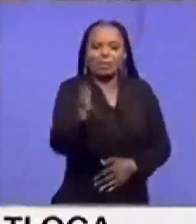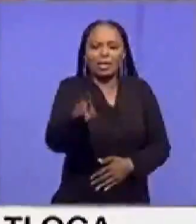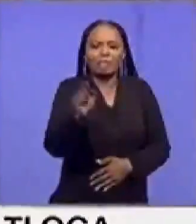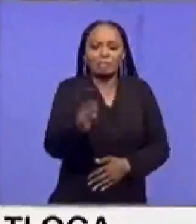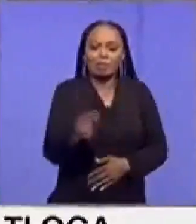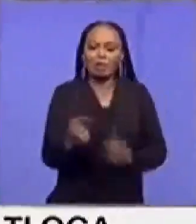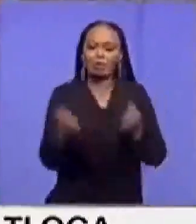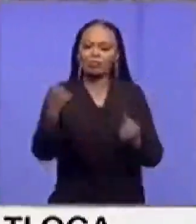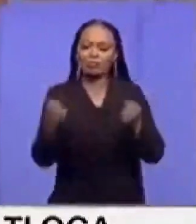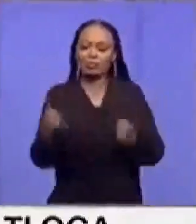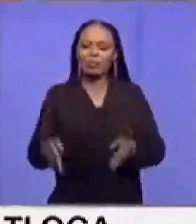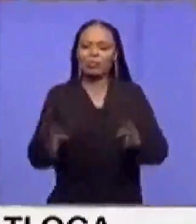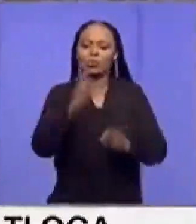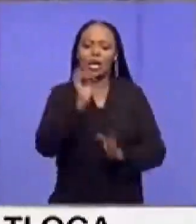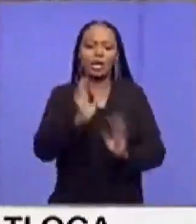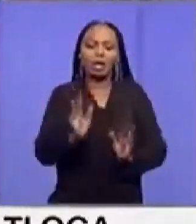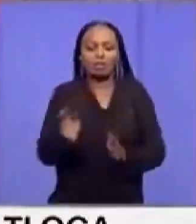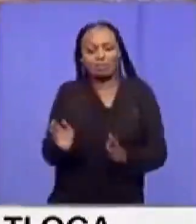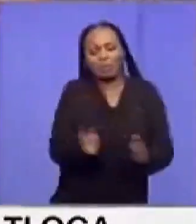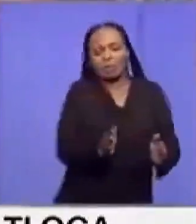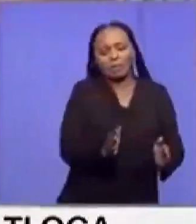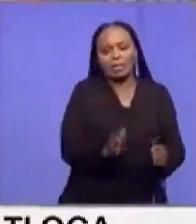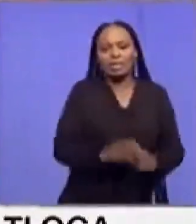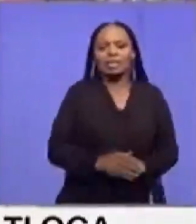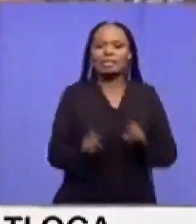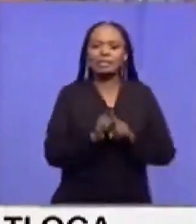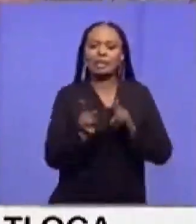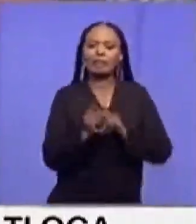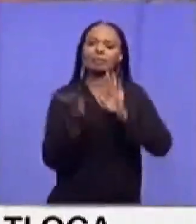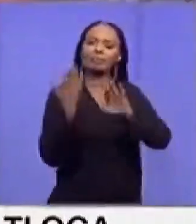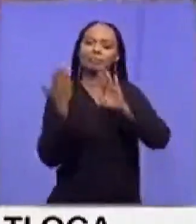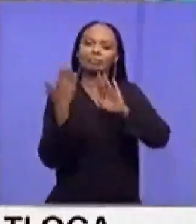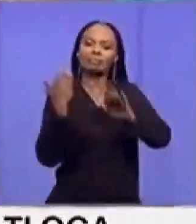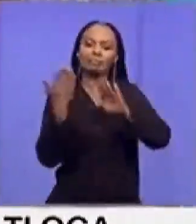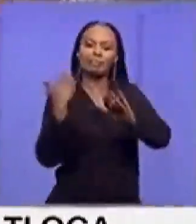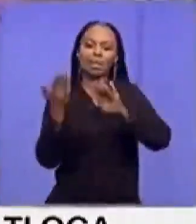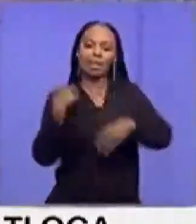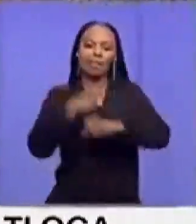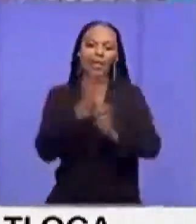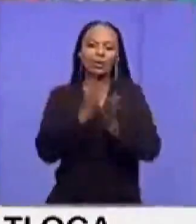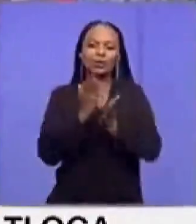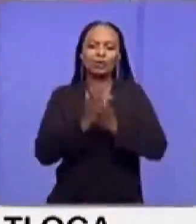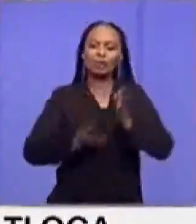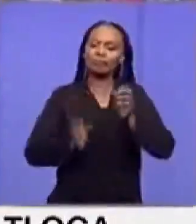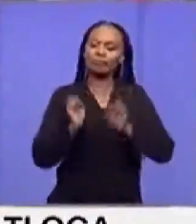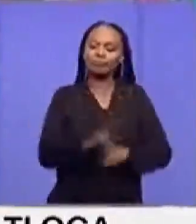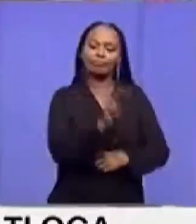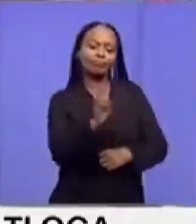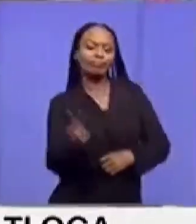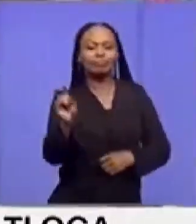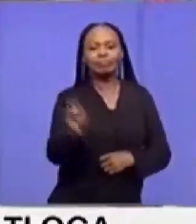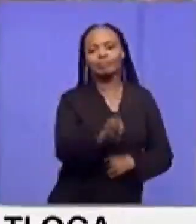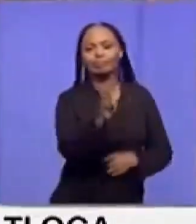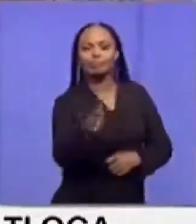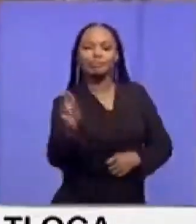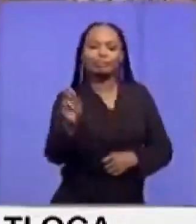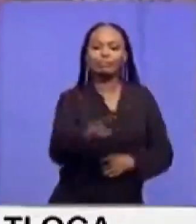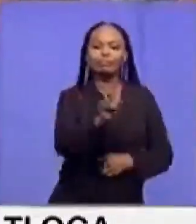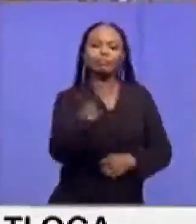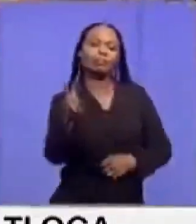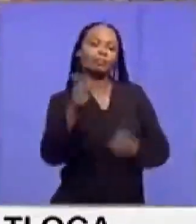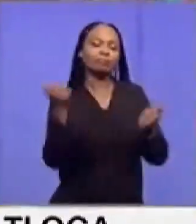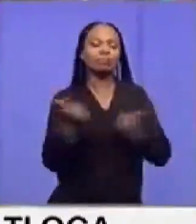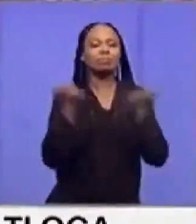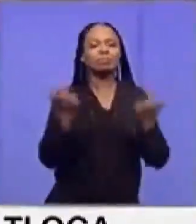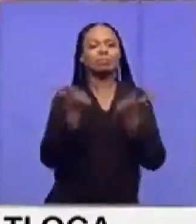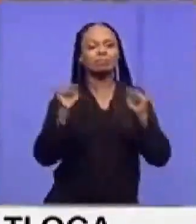ona ene re bone le bana ba traffic ba tlogo ba netefatša gore re sepela gabotse mo leetong la rena